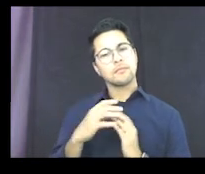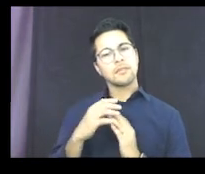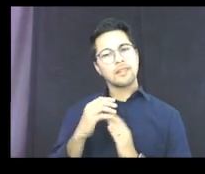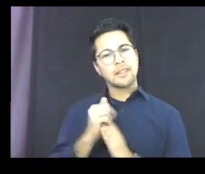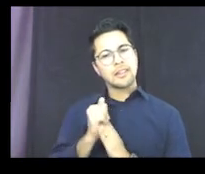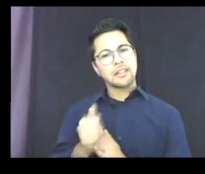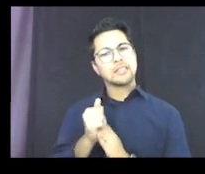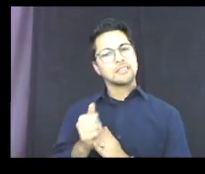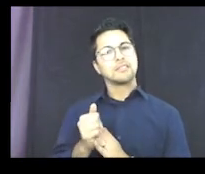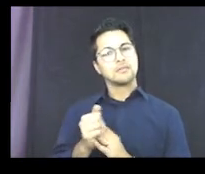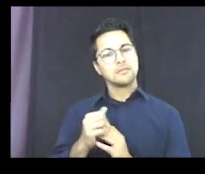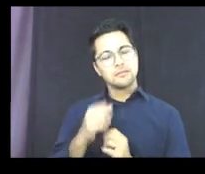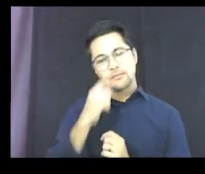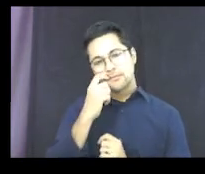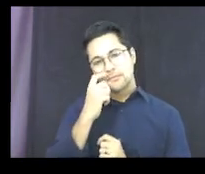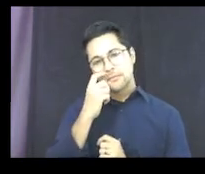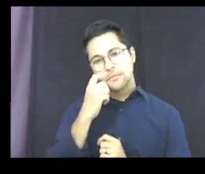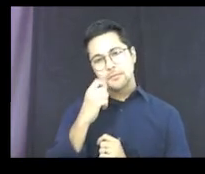leading